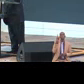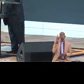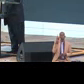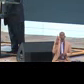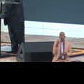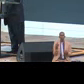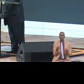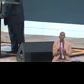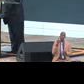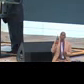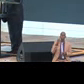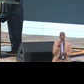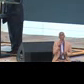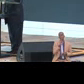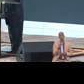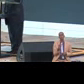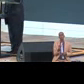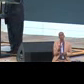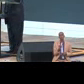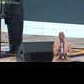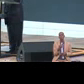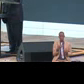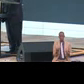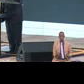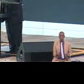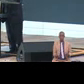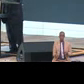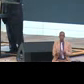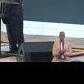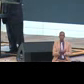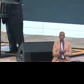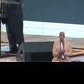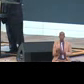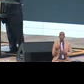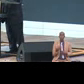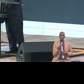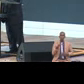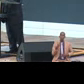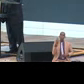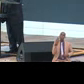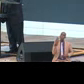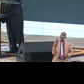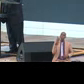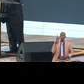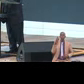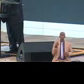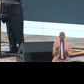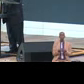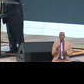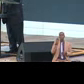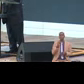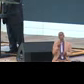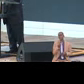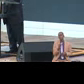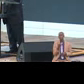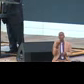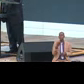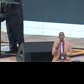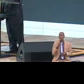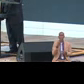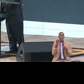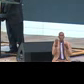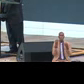him as he is. And even today, we need to see him as he is.